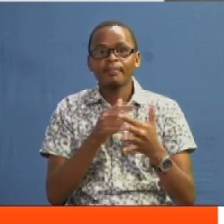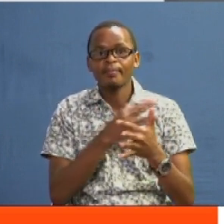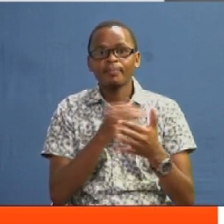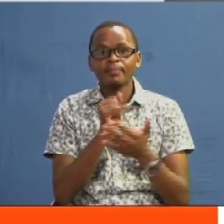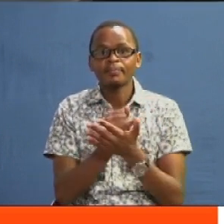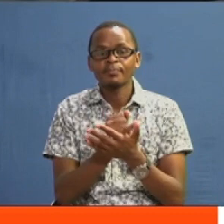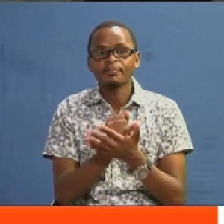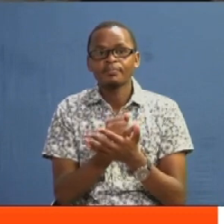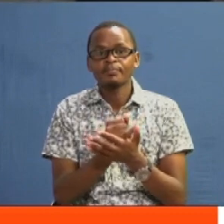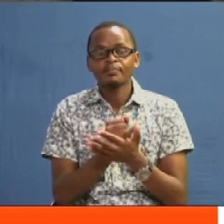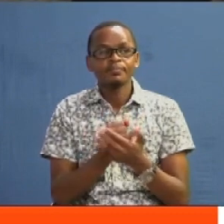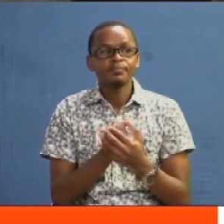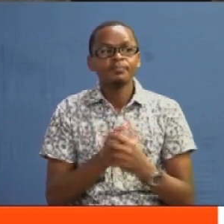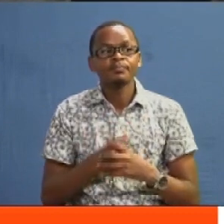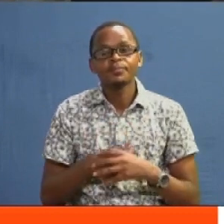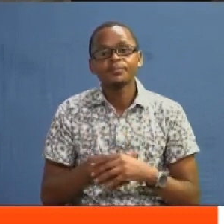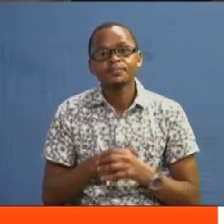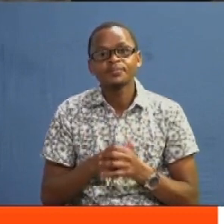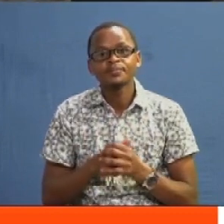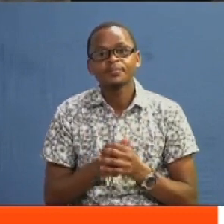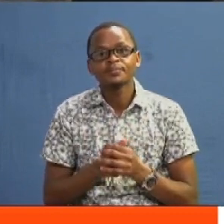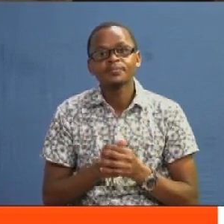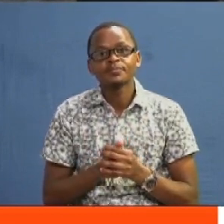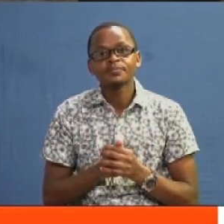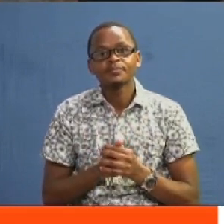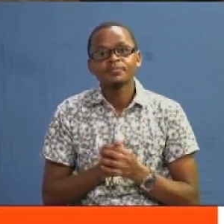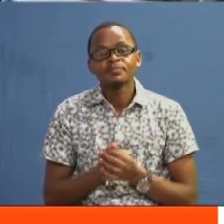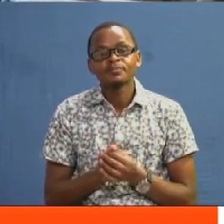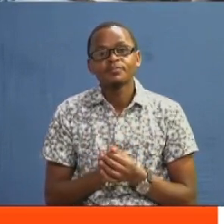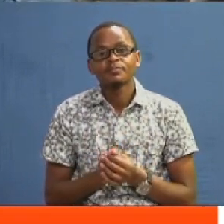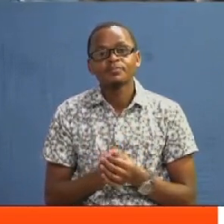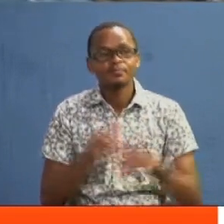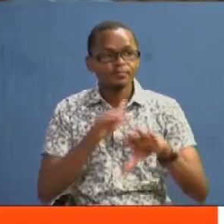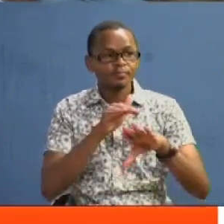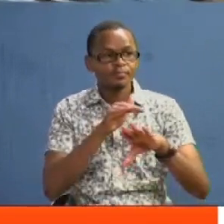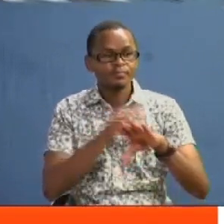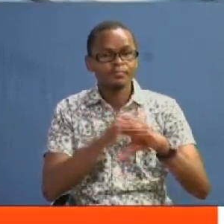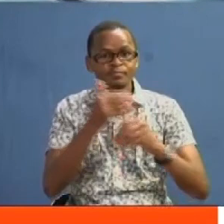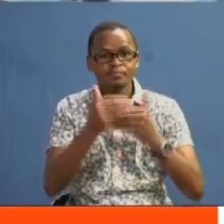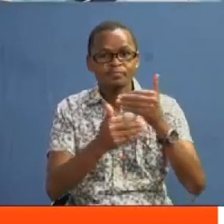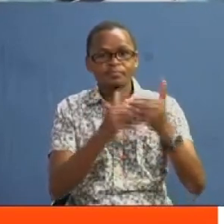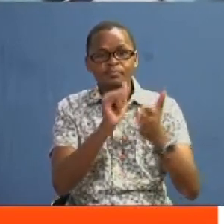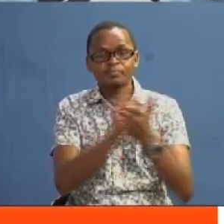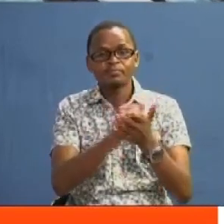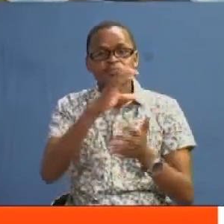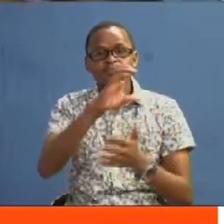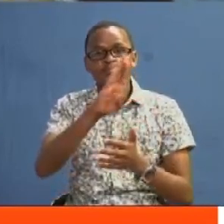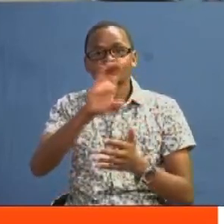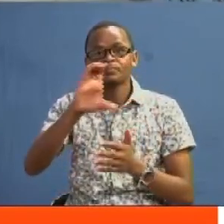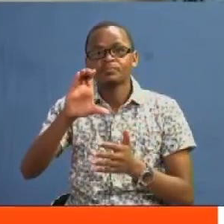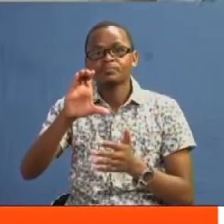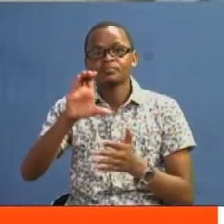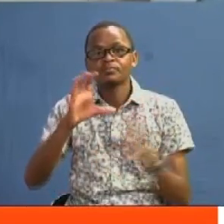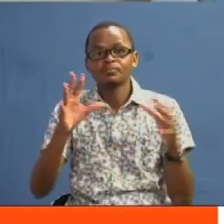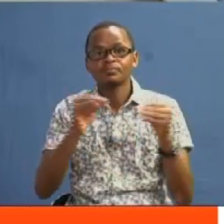digital literacy. What else? Susan. At the initiation process, CBC experienced